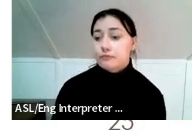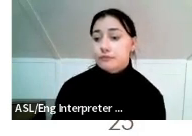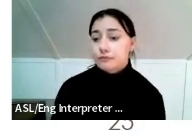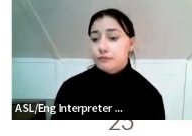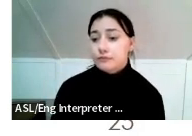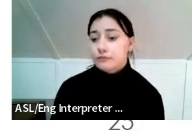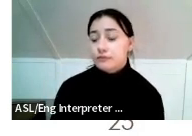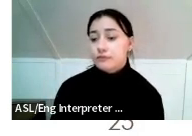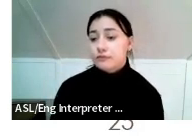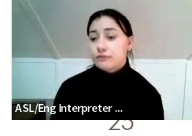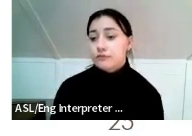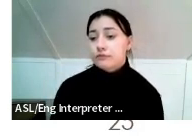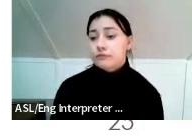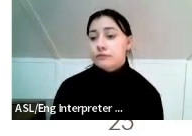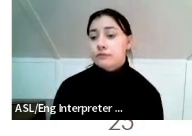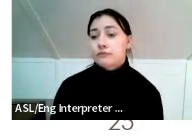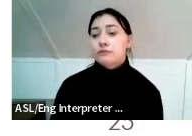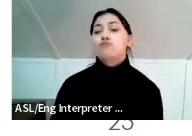Okay.